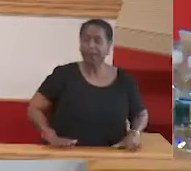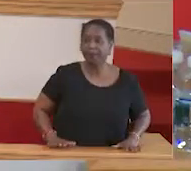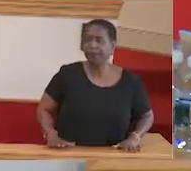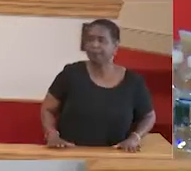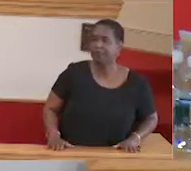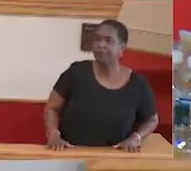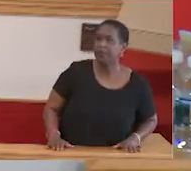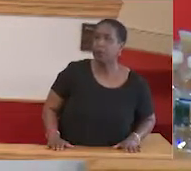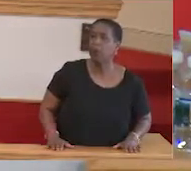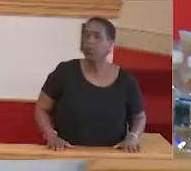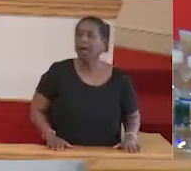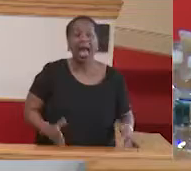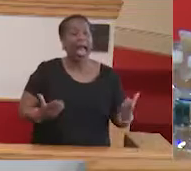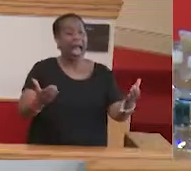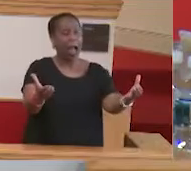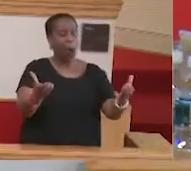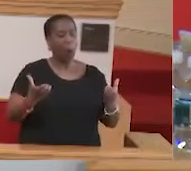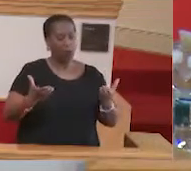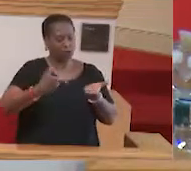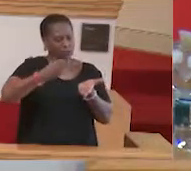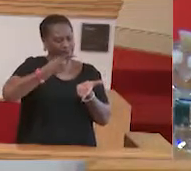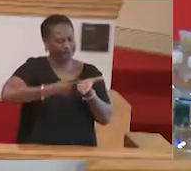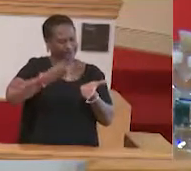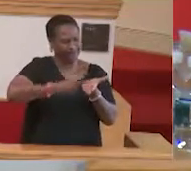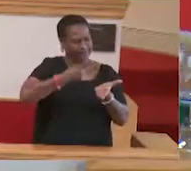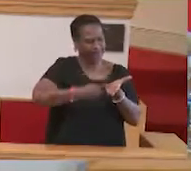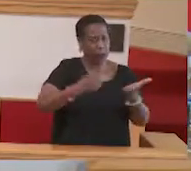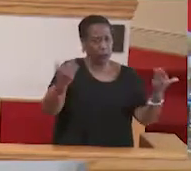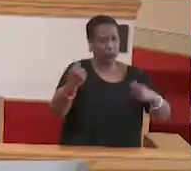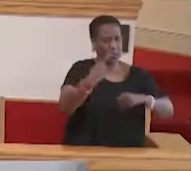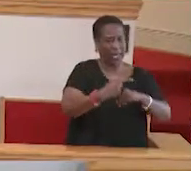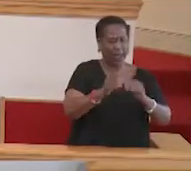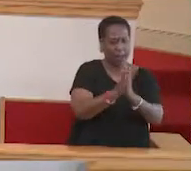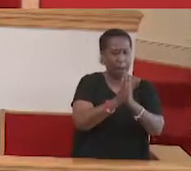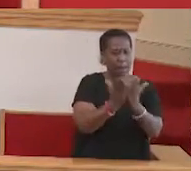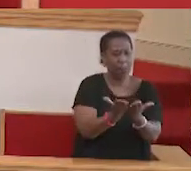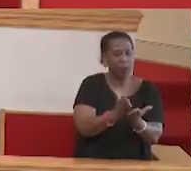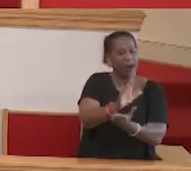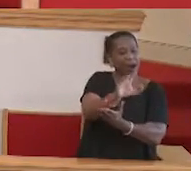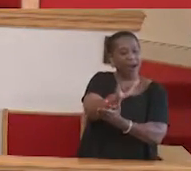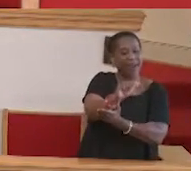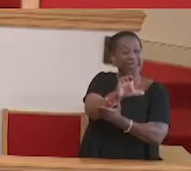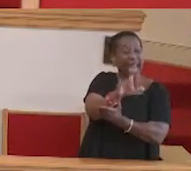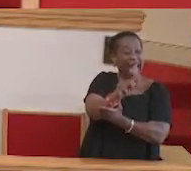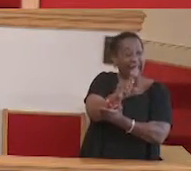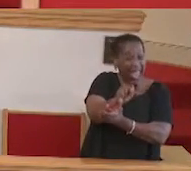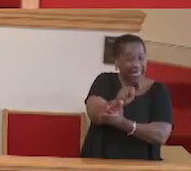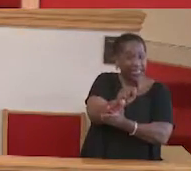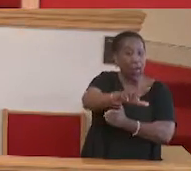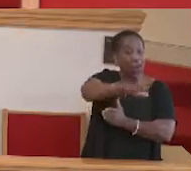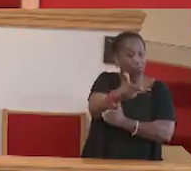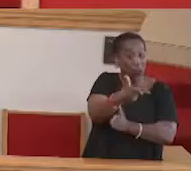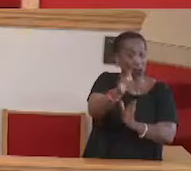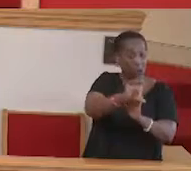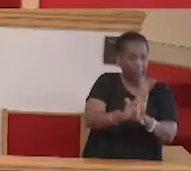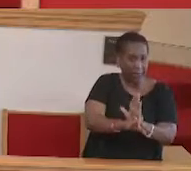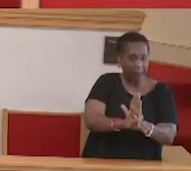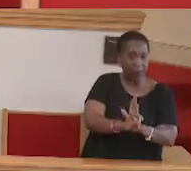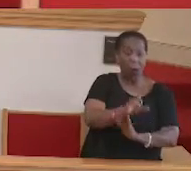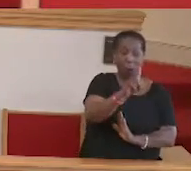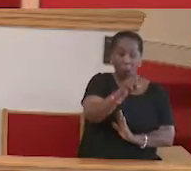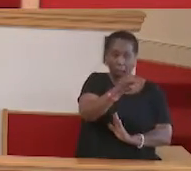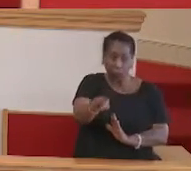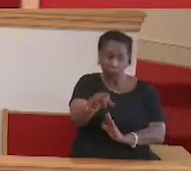I want to direct your attention today to the book of Acts, the third chapter, verses 1 through 10.